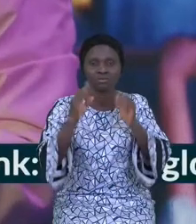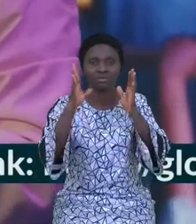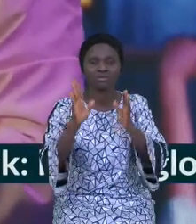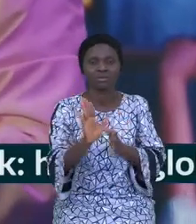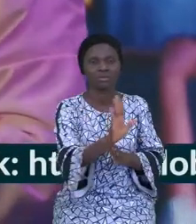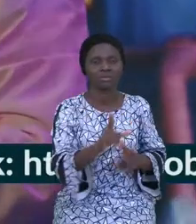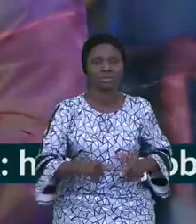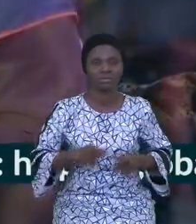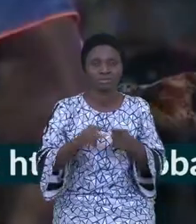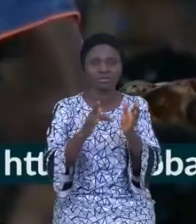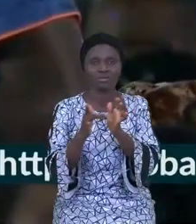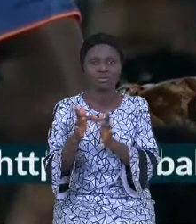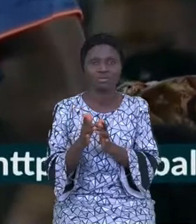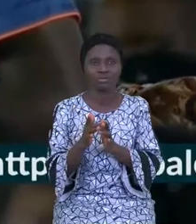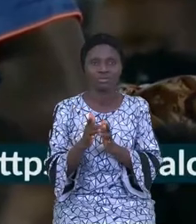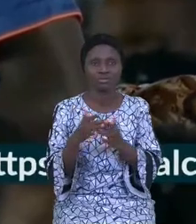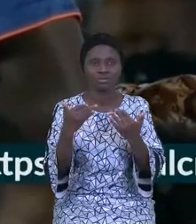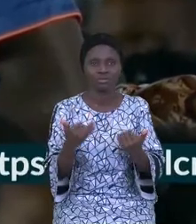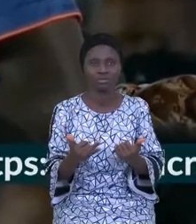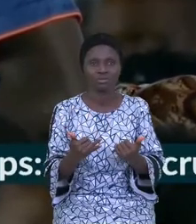be a